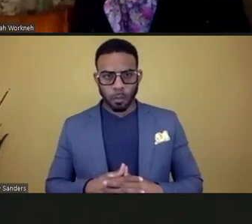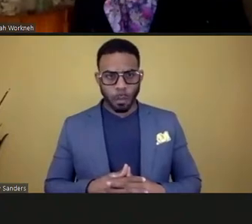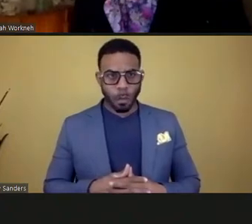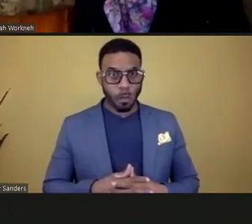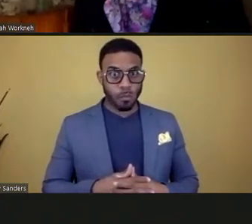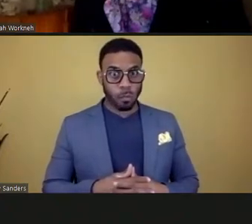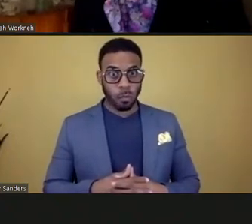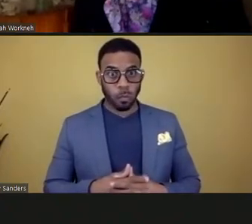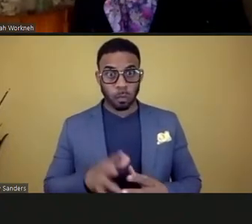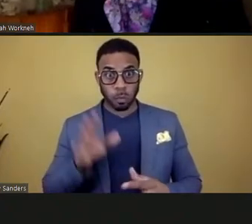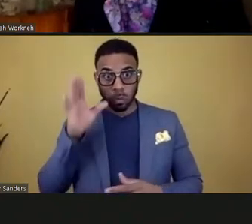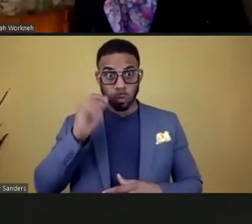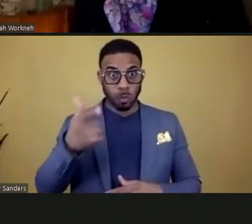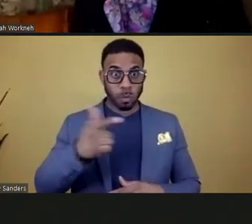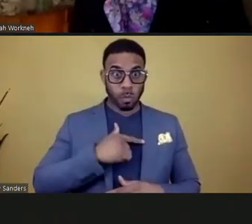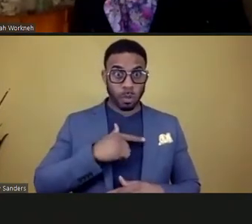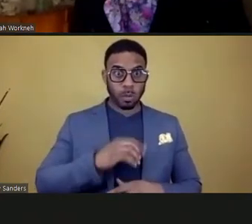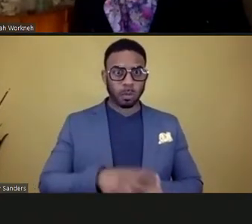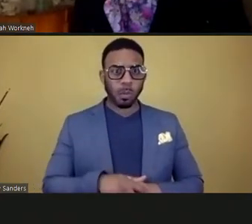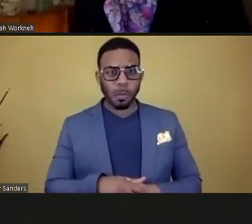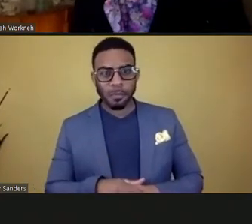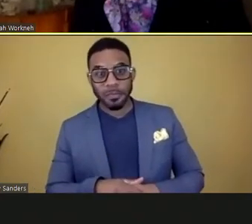Oh, well, I guess I'll go.